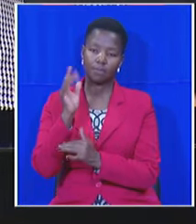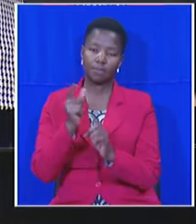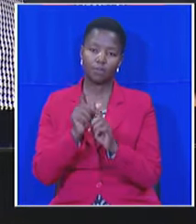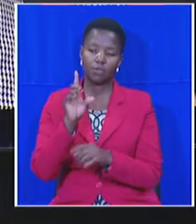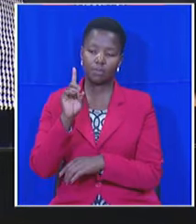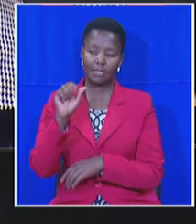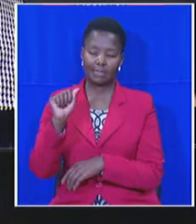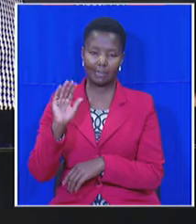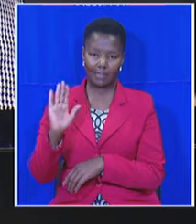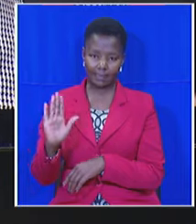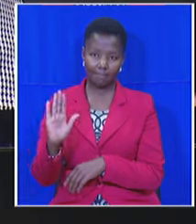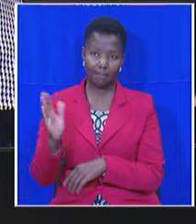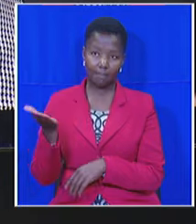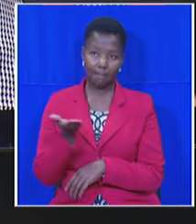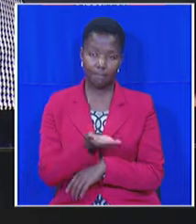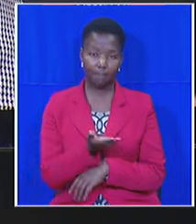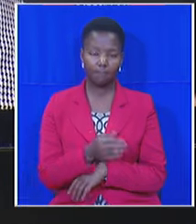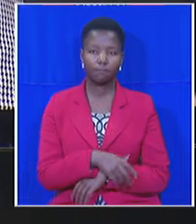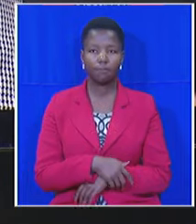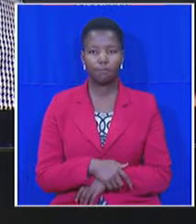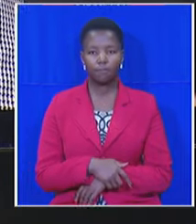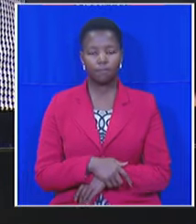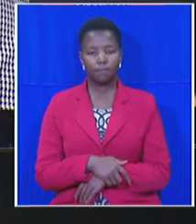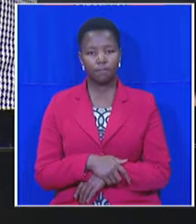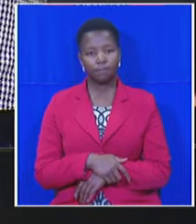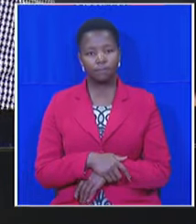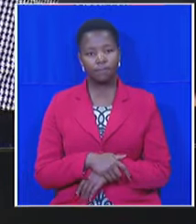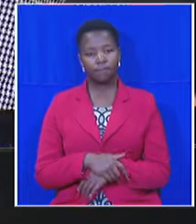declaration in this vote. Can I allow the DA?